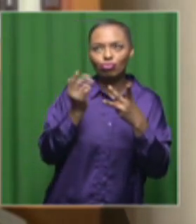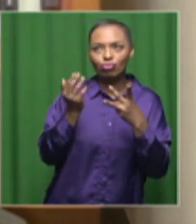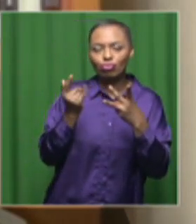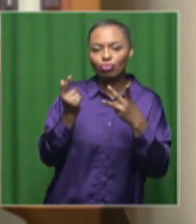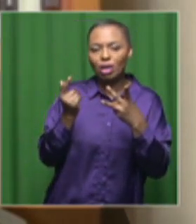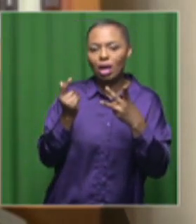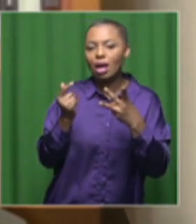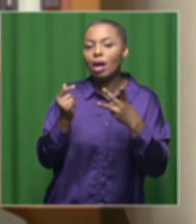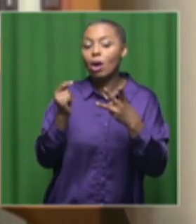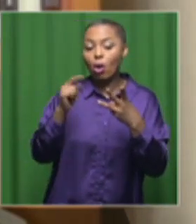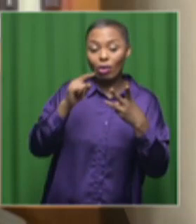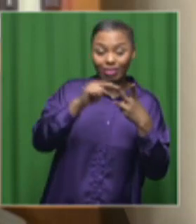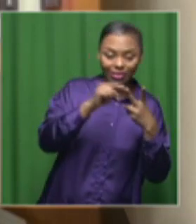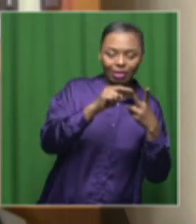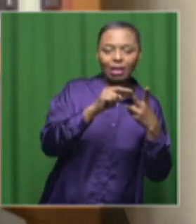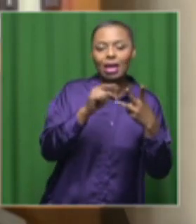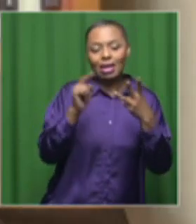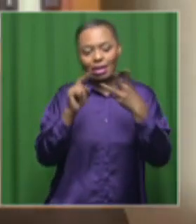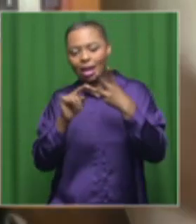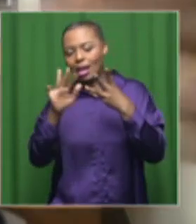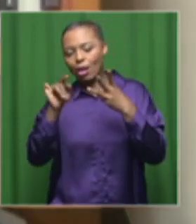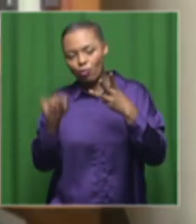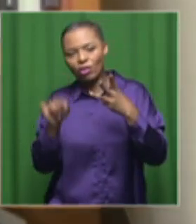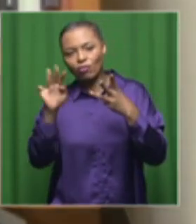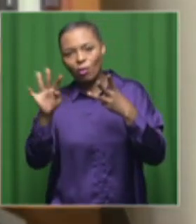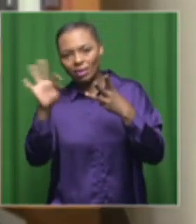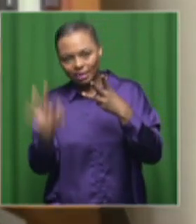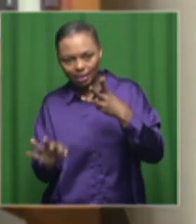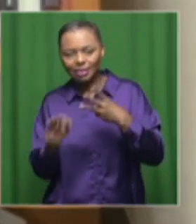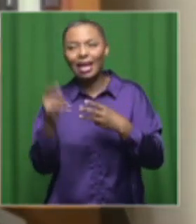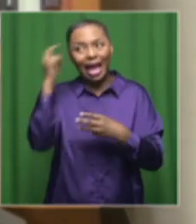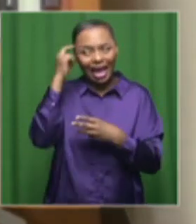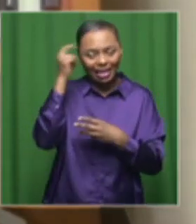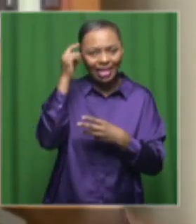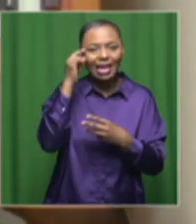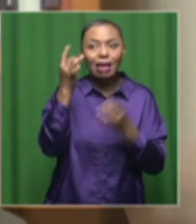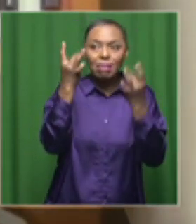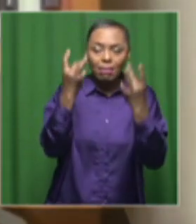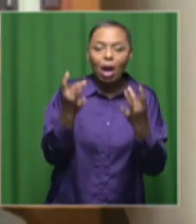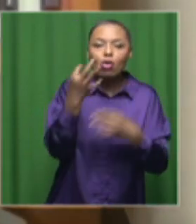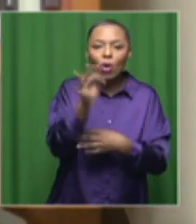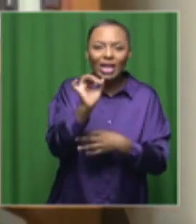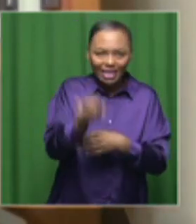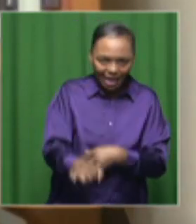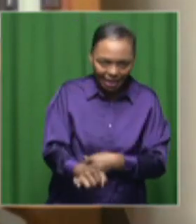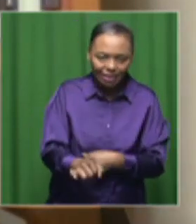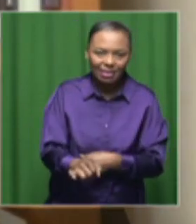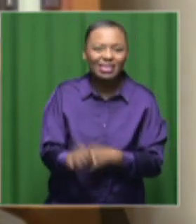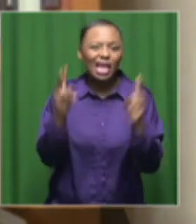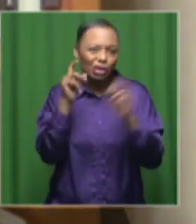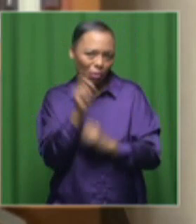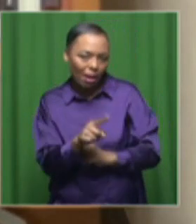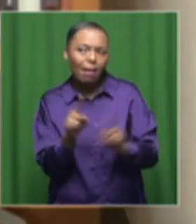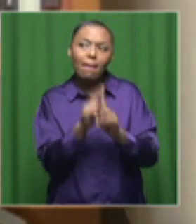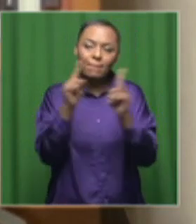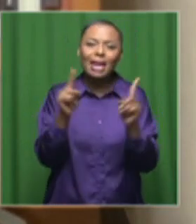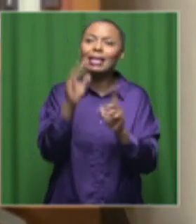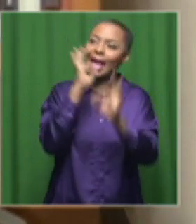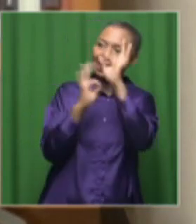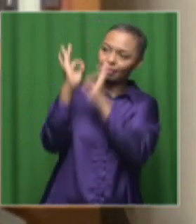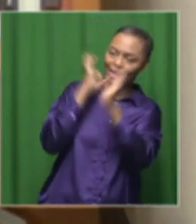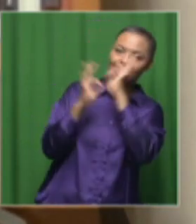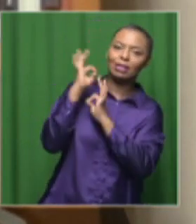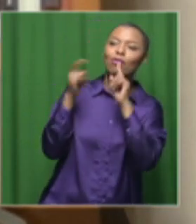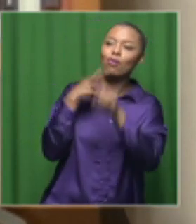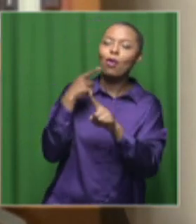Lesotho 9.4%. So I think those figures, the proportions are correct, but I mean, we still need to have a bit more explanation from Stats